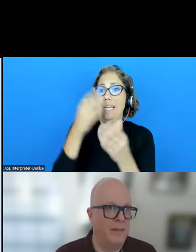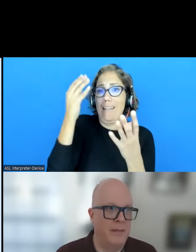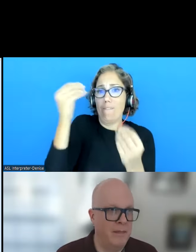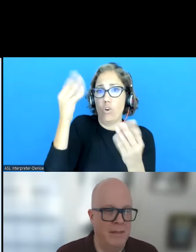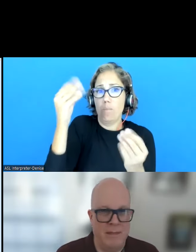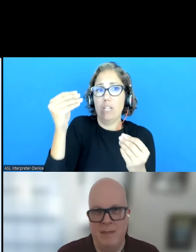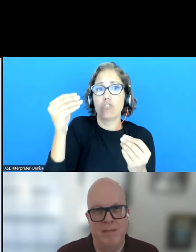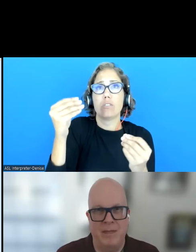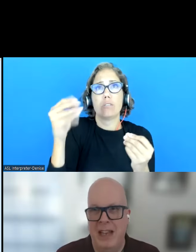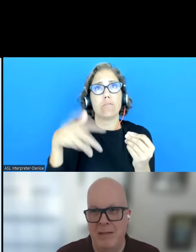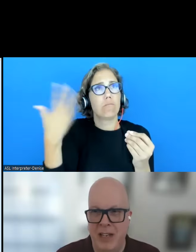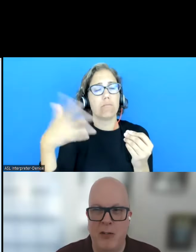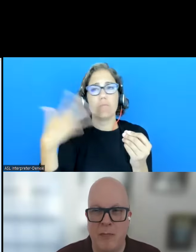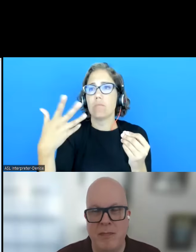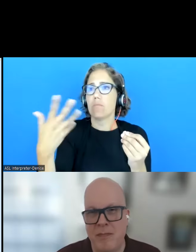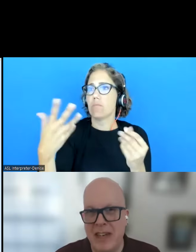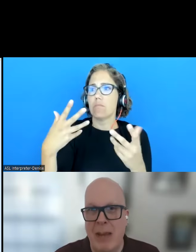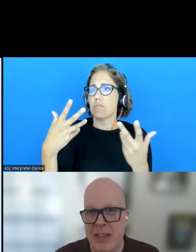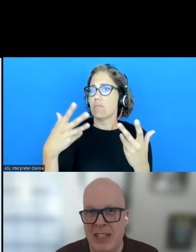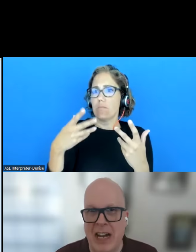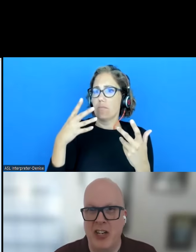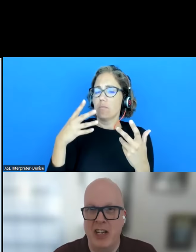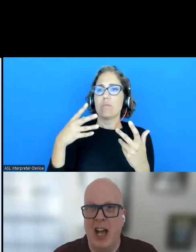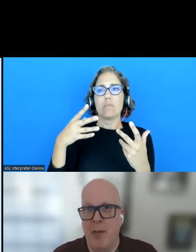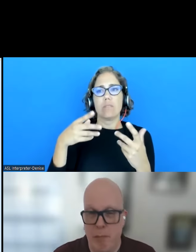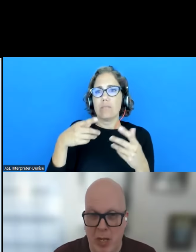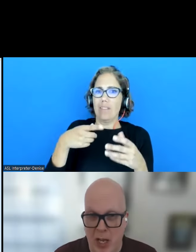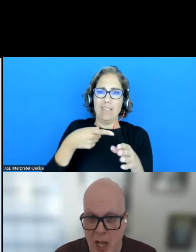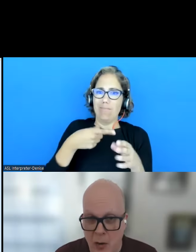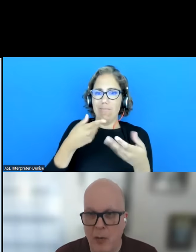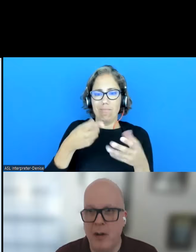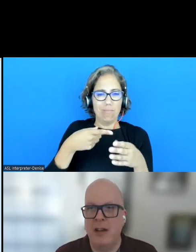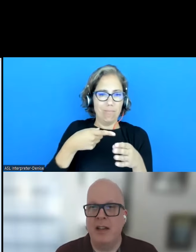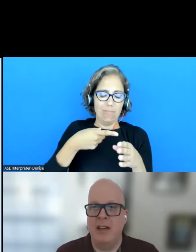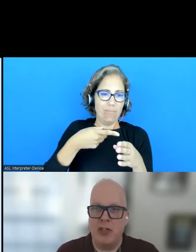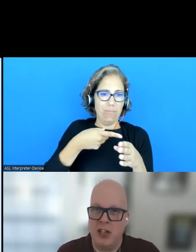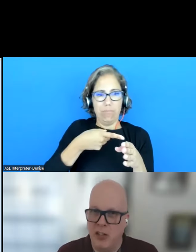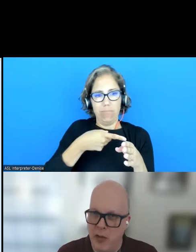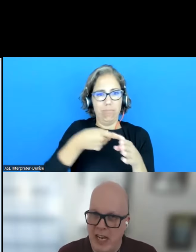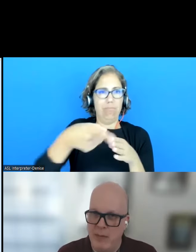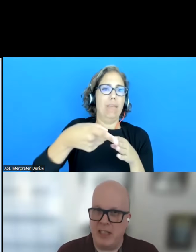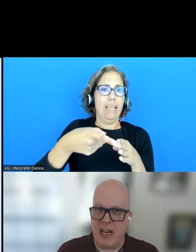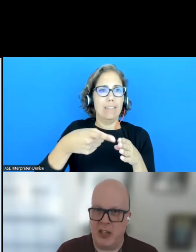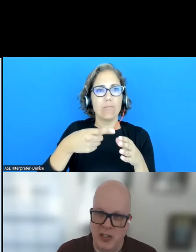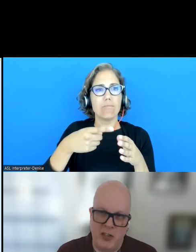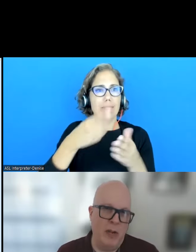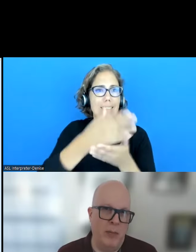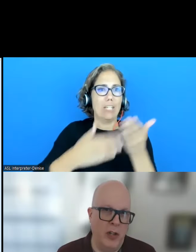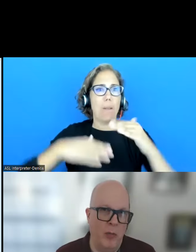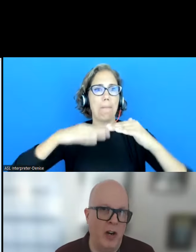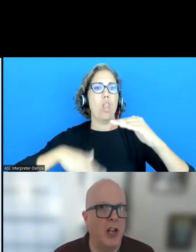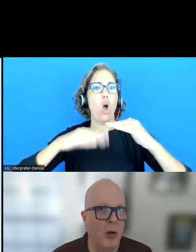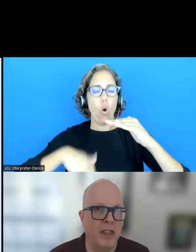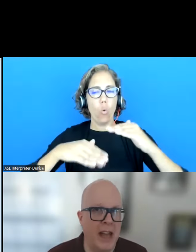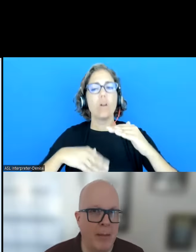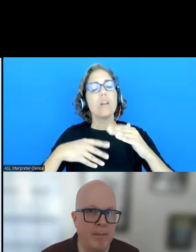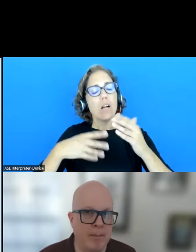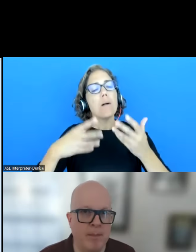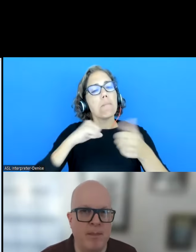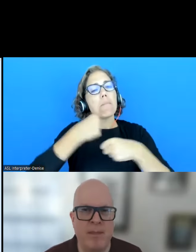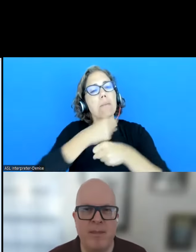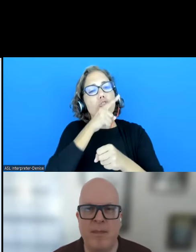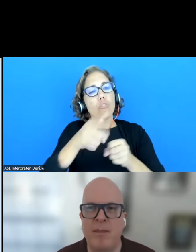in, name of the section below, you still know the name of the section so people know where to go with